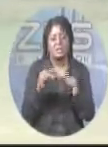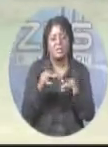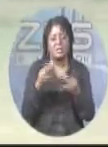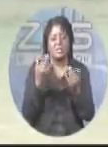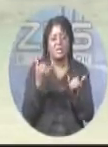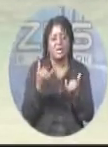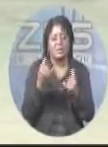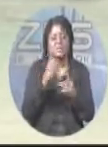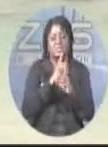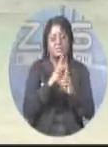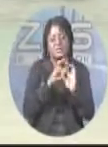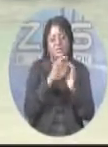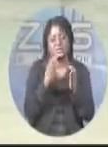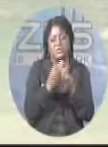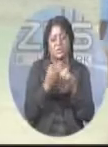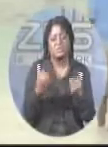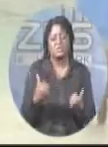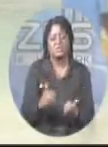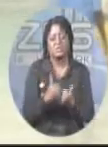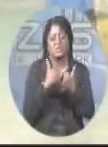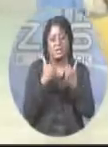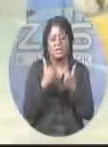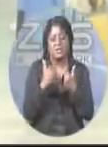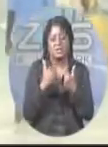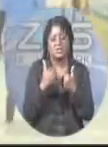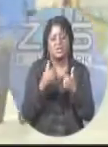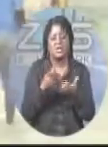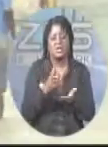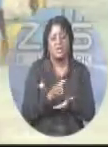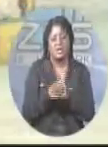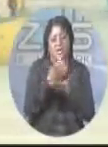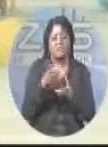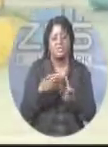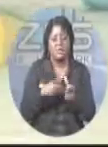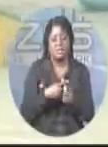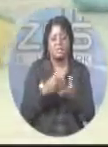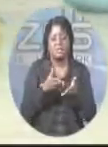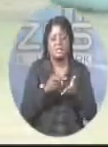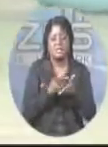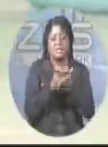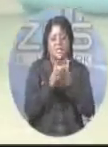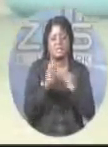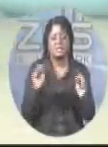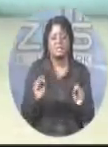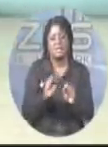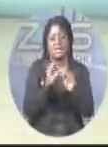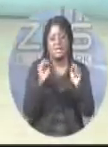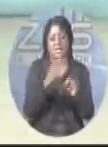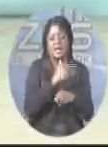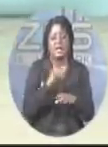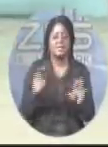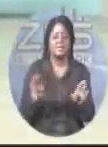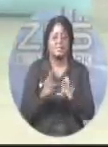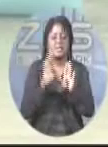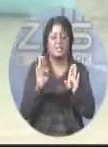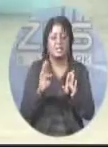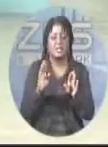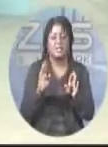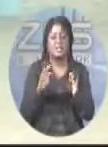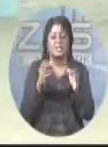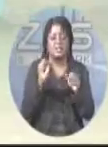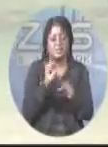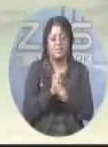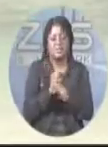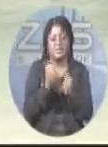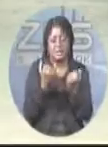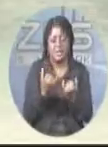boats are competing. The cup races will sail on Saturday and Sunday. Still talking sailing, a unified effort is now being made to bring all skippers and